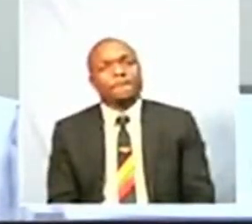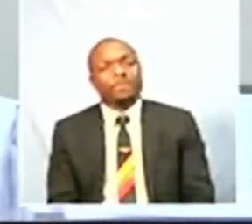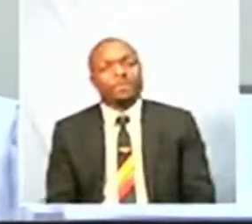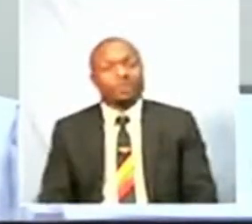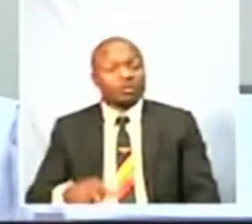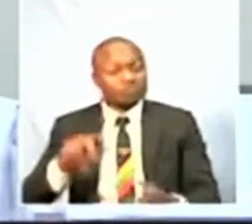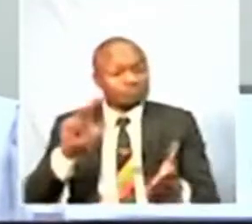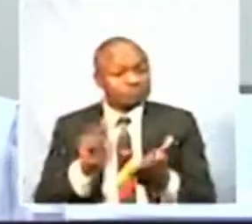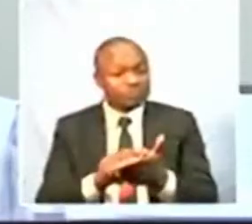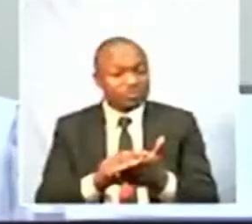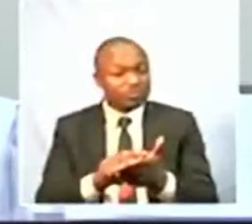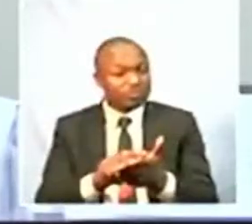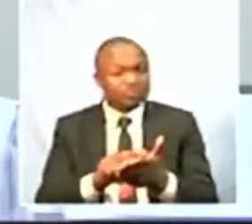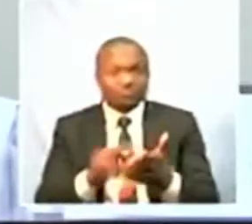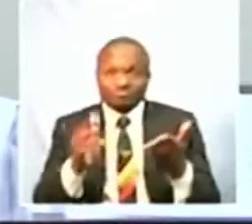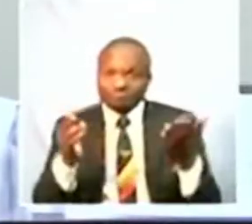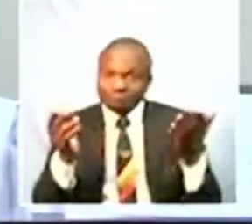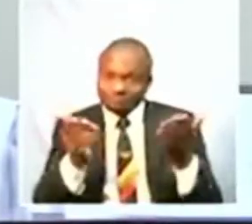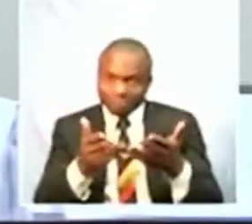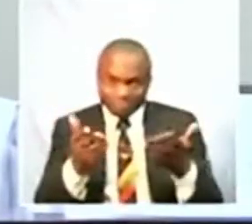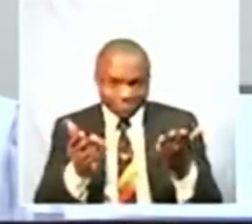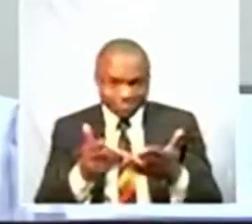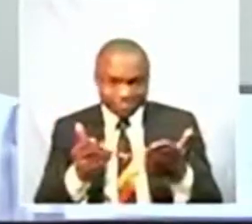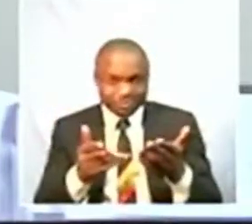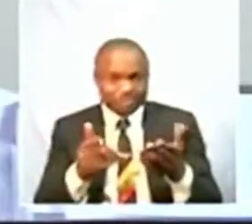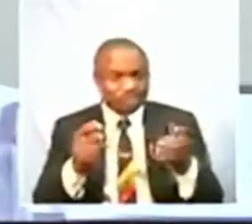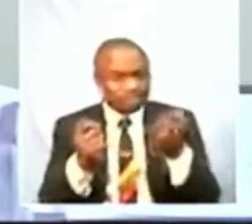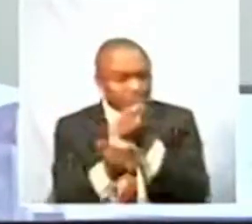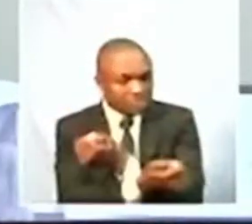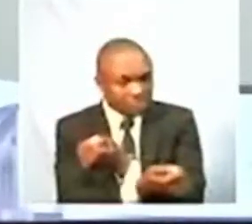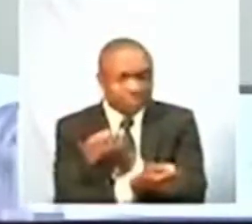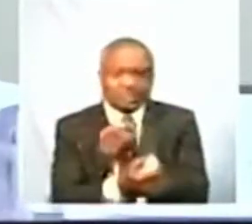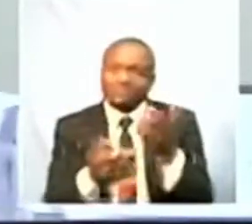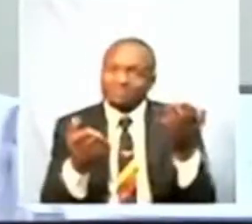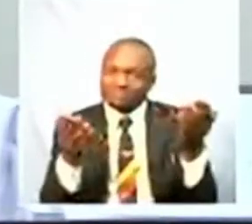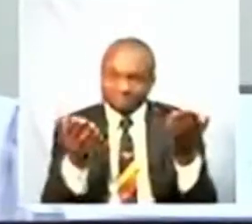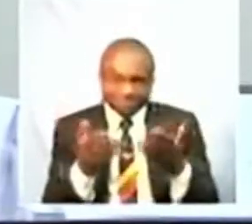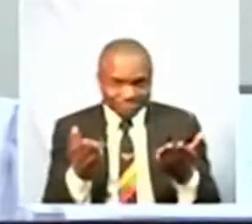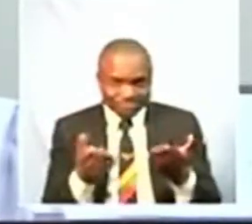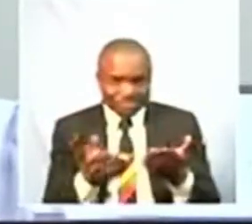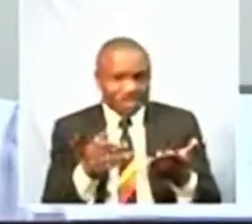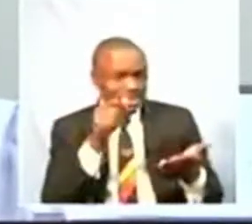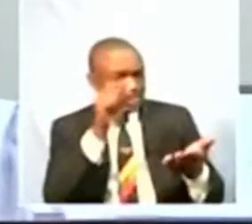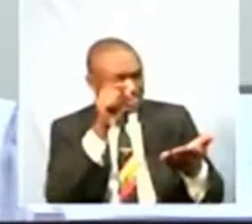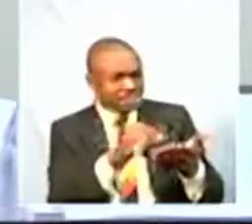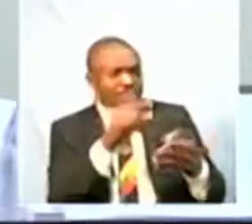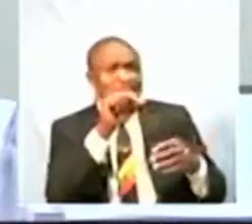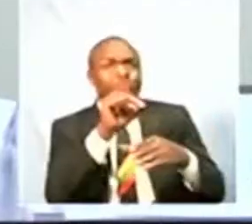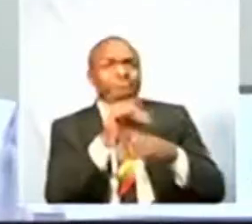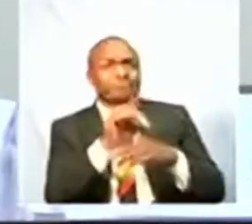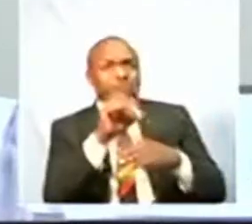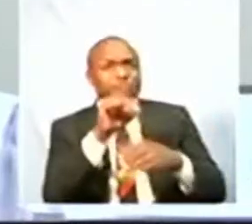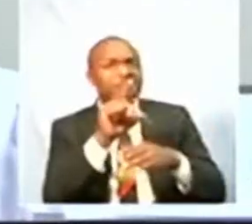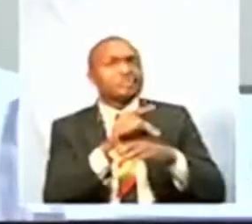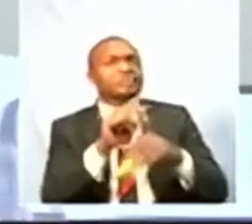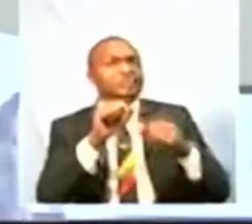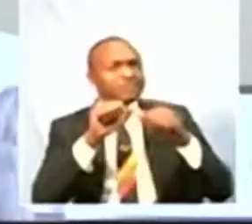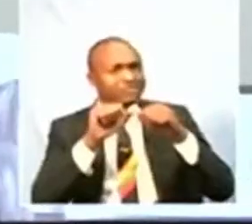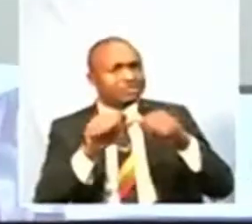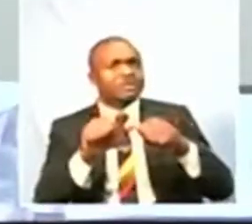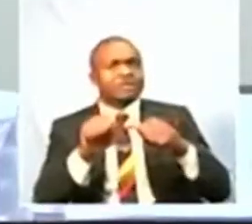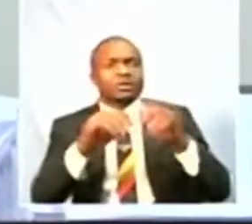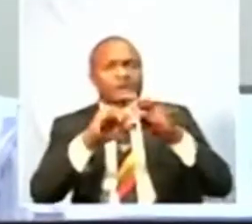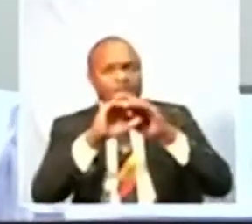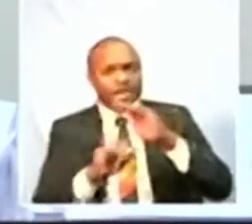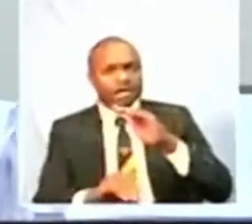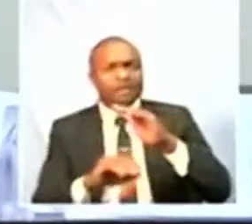approval from CDF. Variations were not done. This project is still under, is it